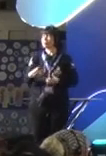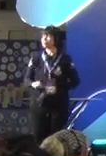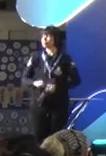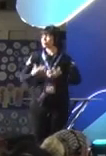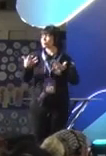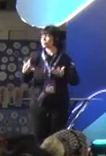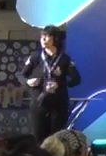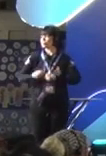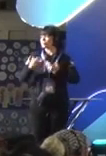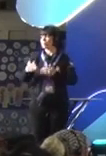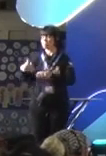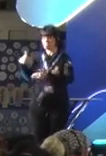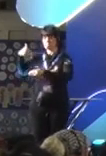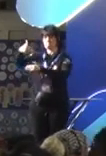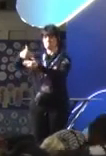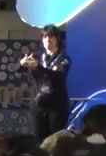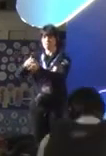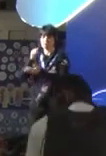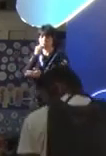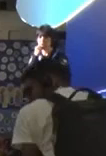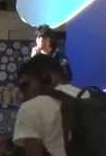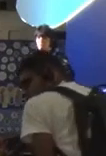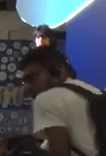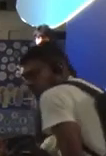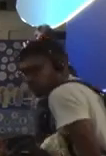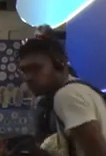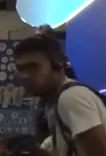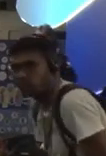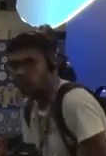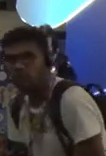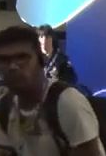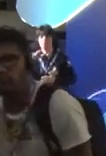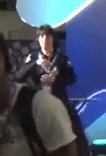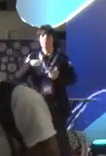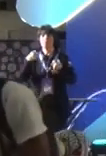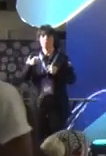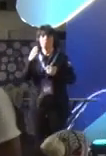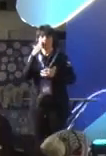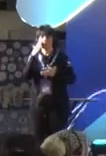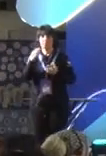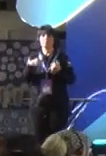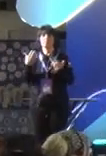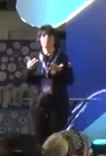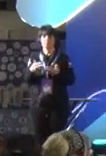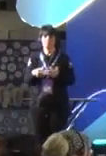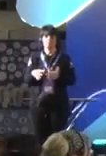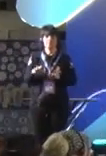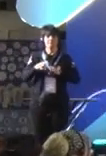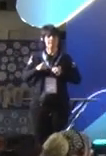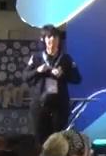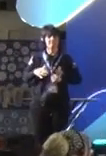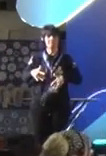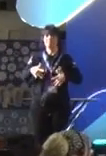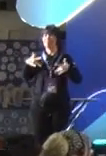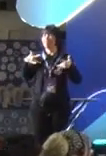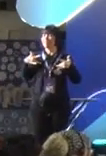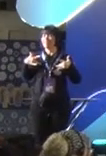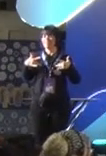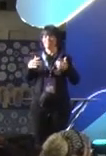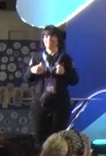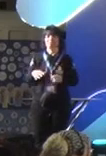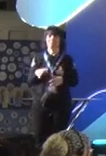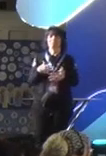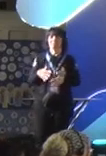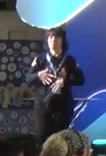didn't believe that everything had to be done by him. So he would be very proud to think that someone inspired by his